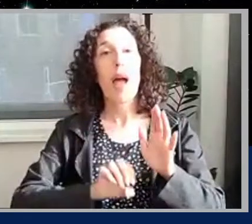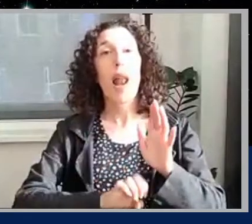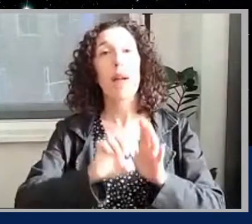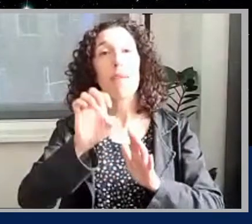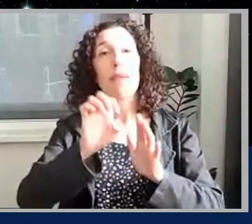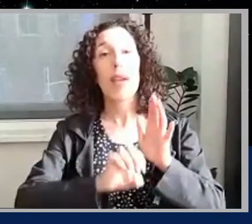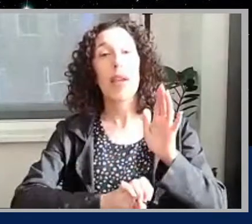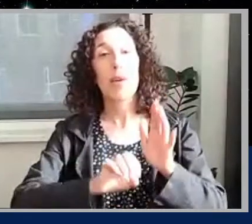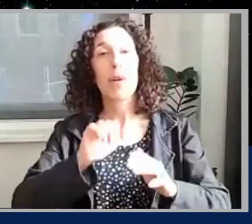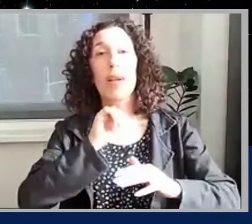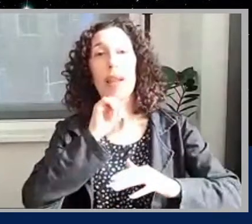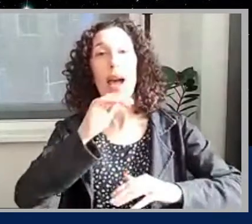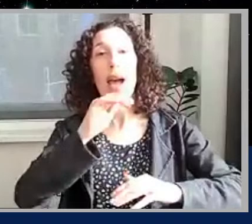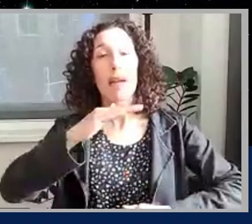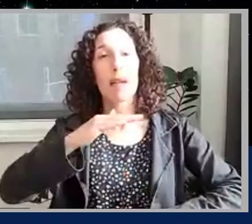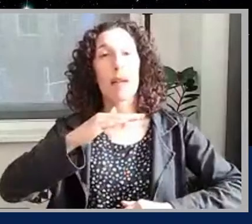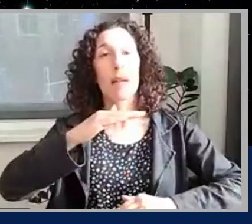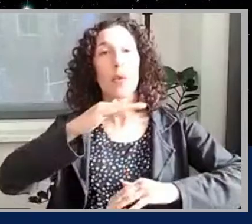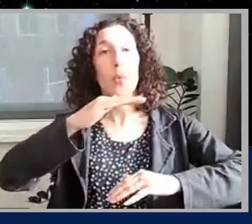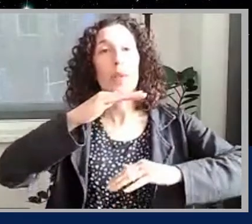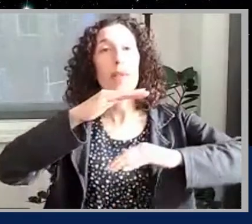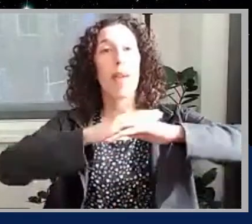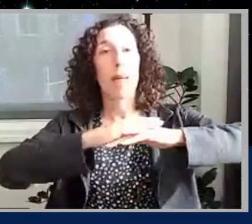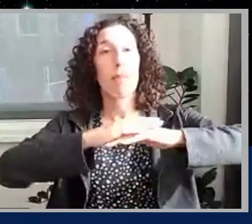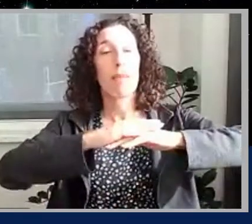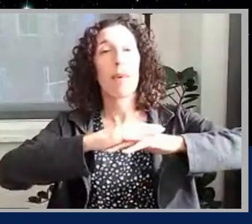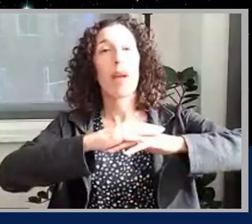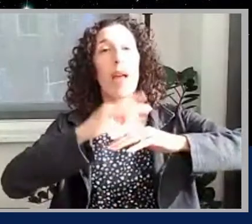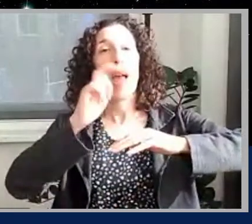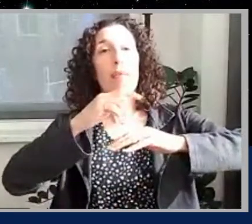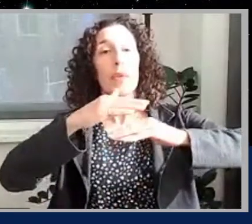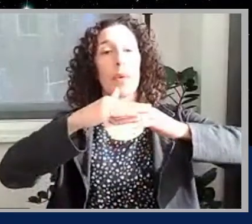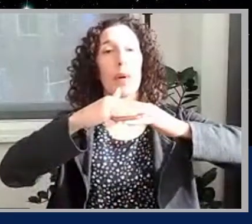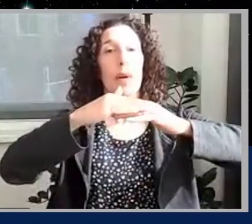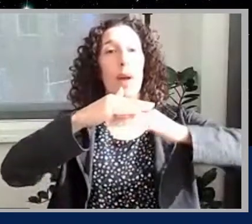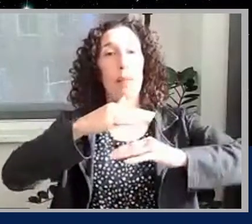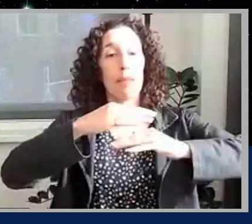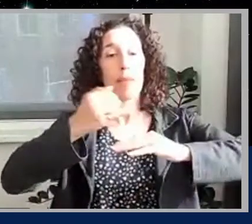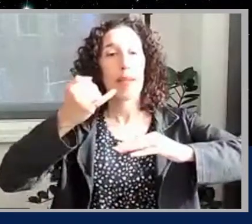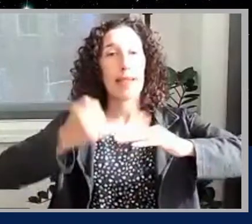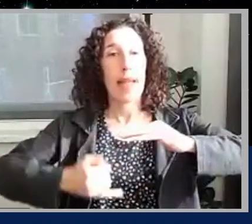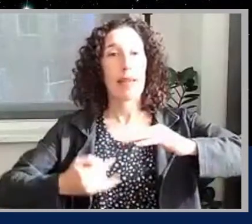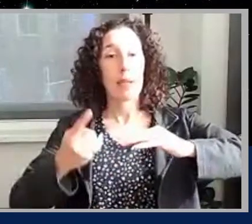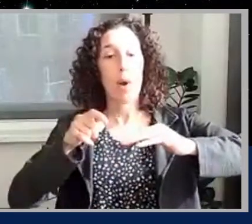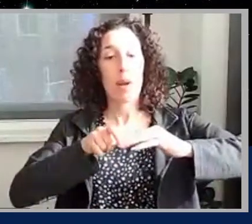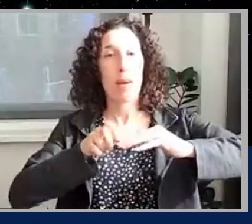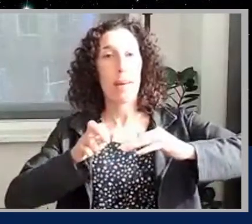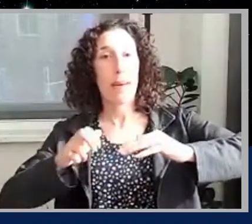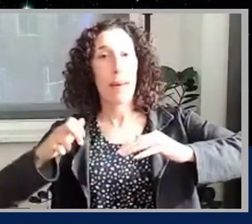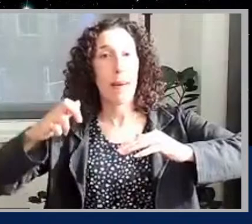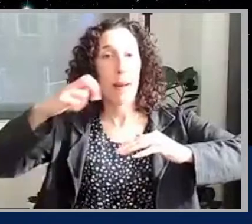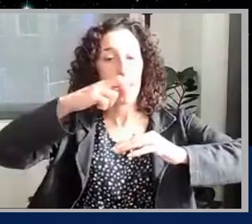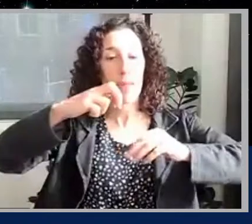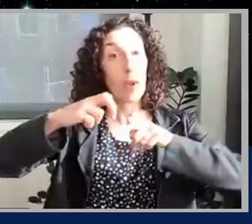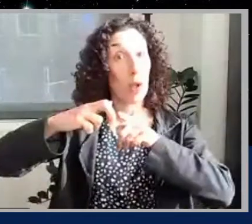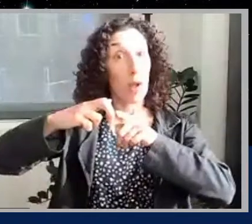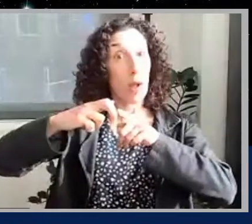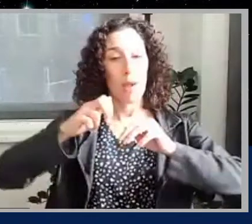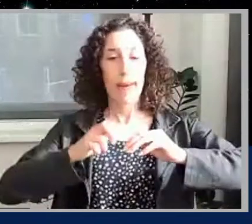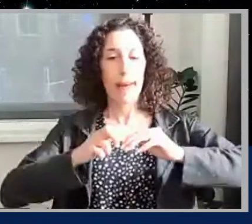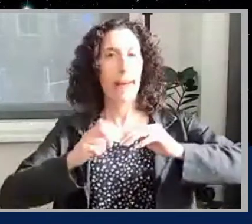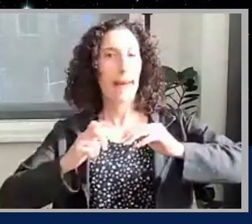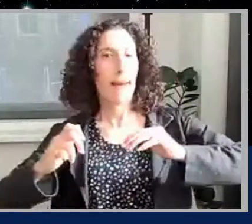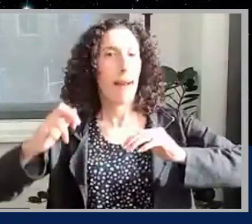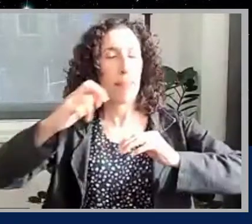talking about. And then stairs into the dome. And it was just like, oh my gosh. It wasn't just,